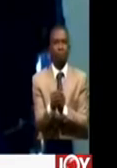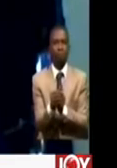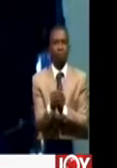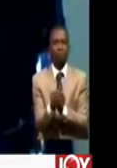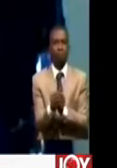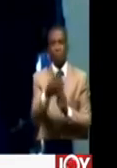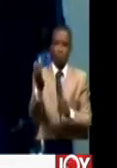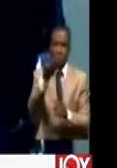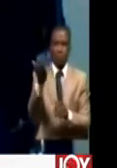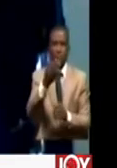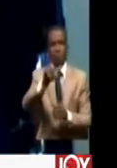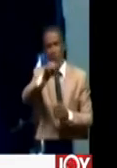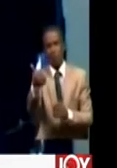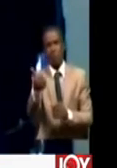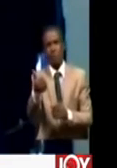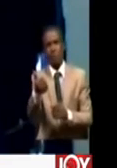Very well.